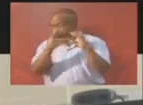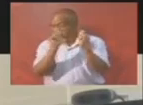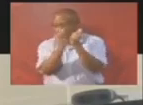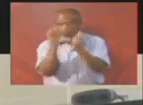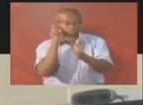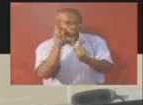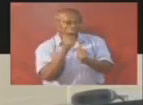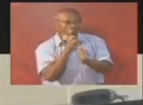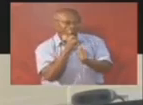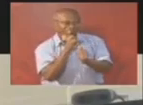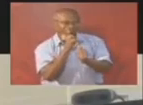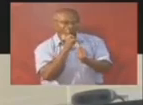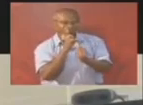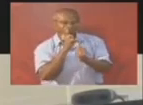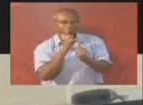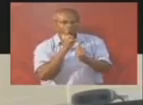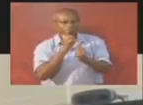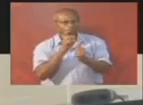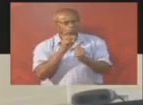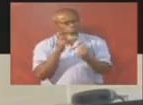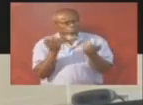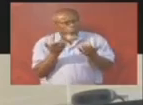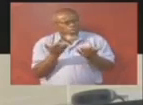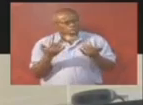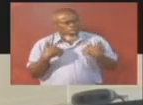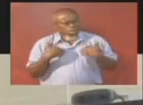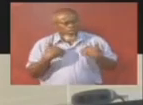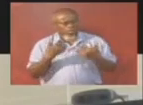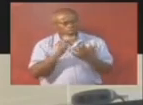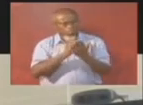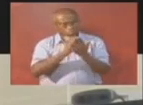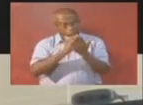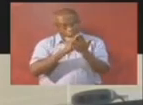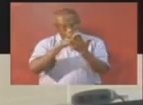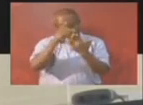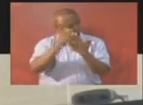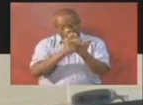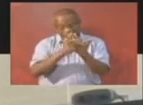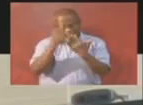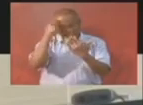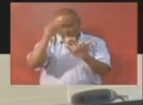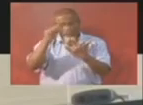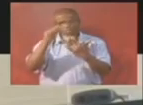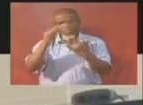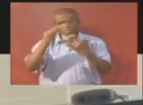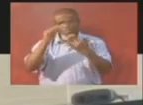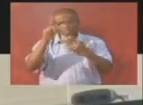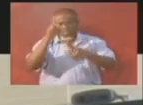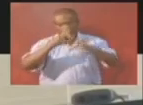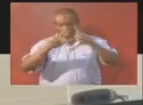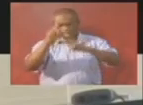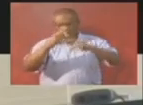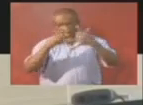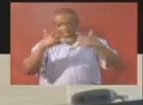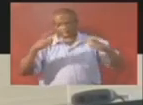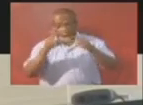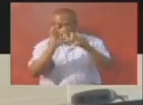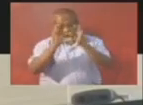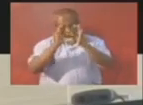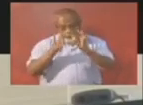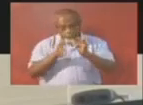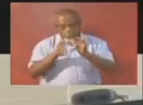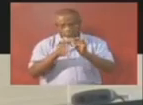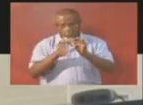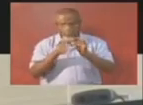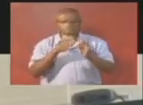further guidance or policy is there for sign language interpreters as a response? And Dr. Richards,